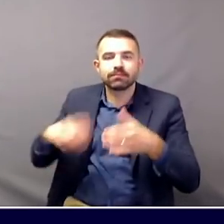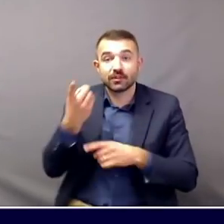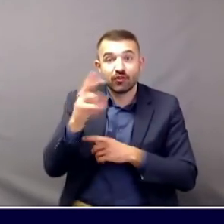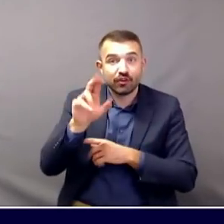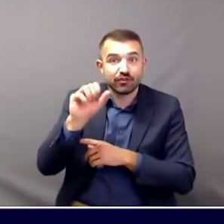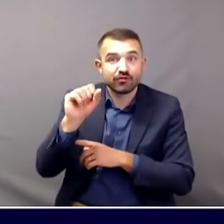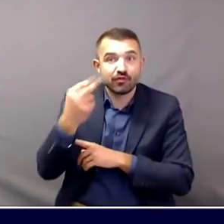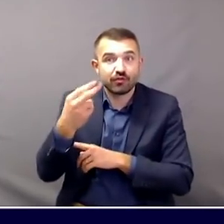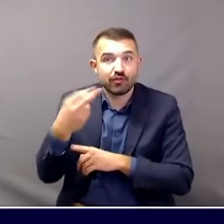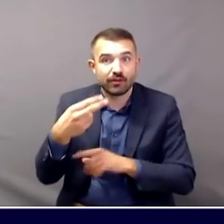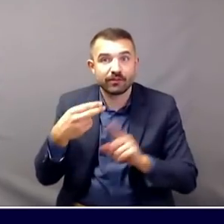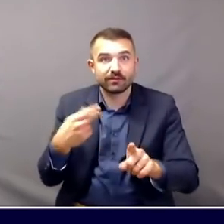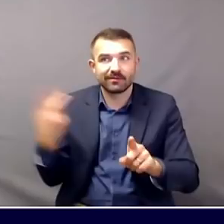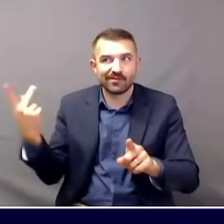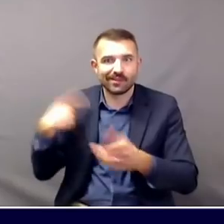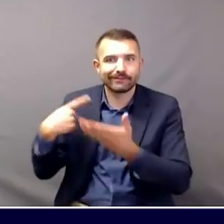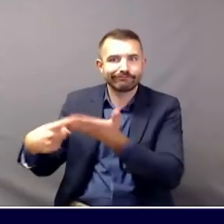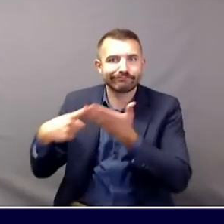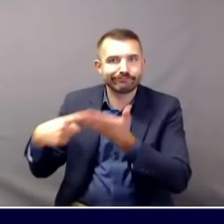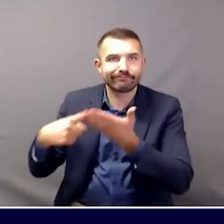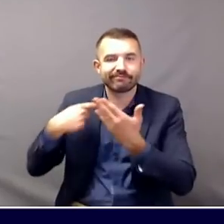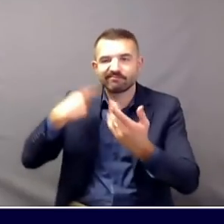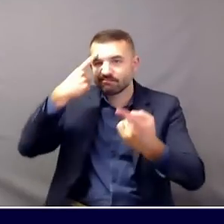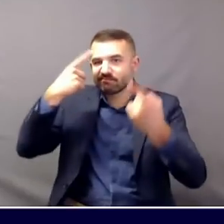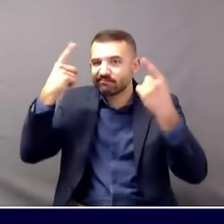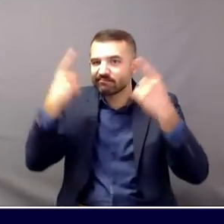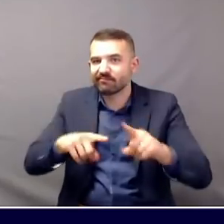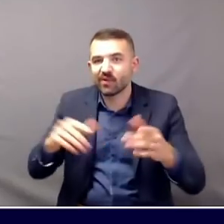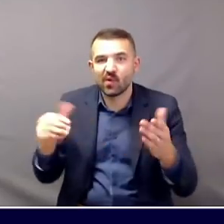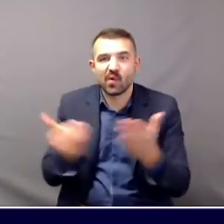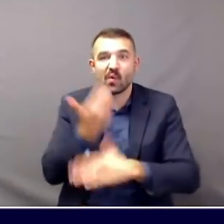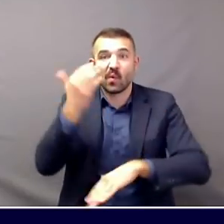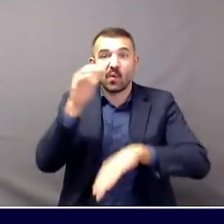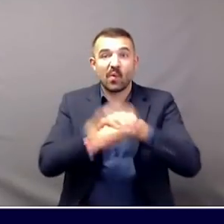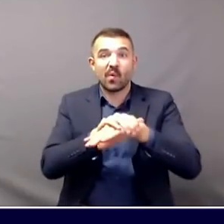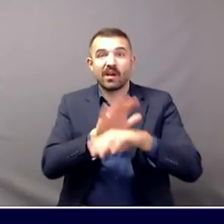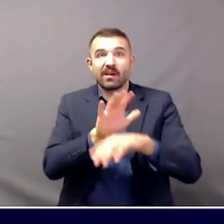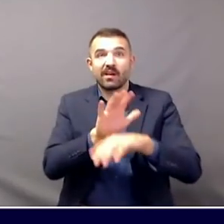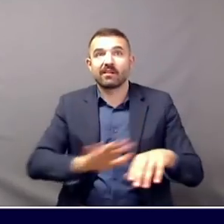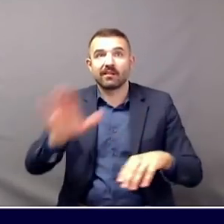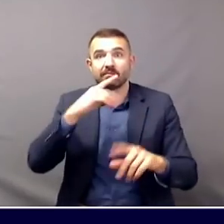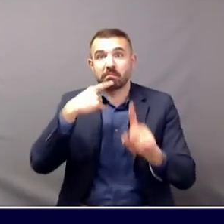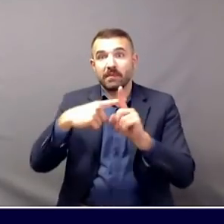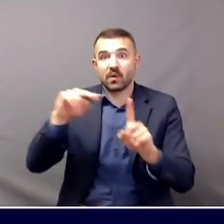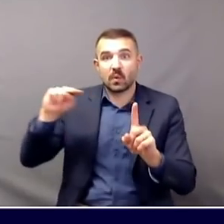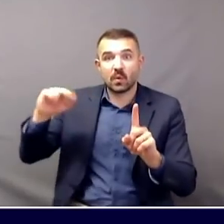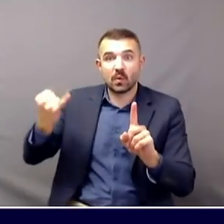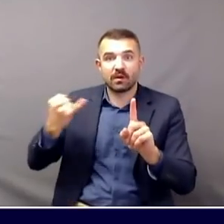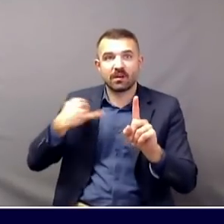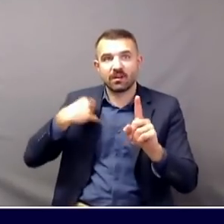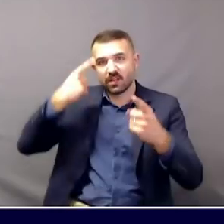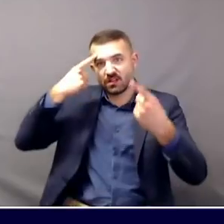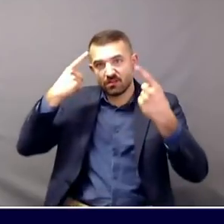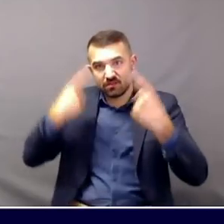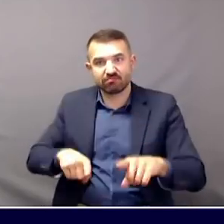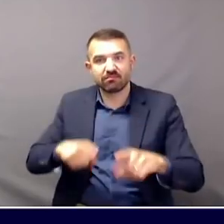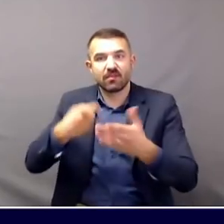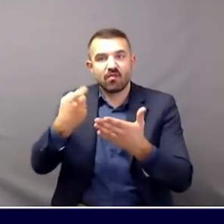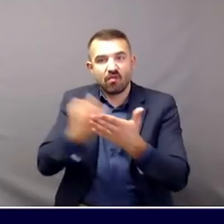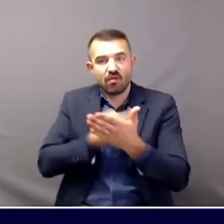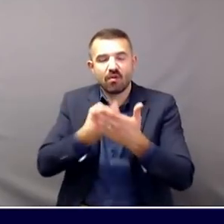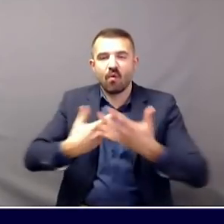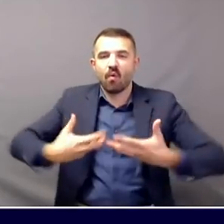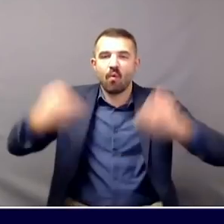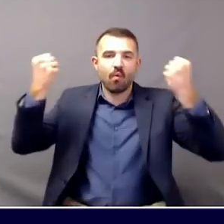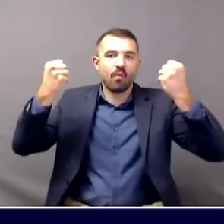compact, to suspend interstate hockey until the new year for similar reasons. But again, we treat all moderate-risk sports the same.